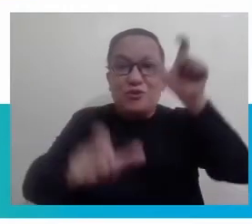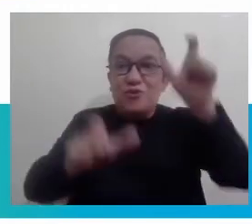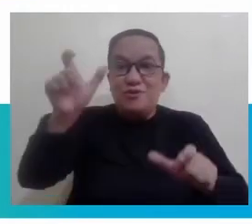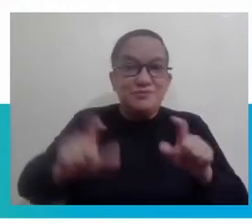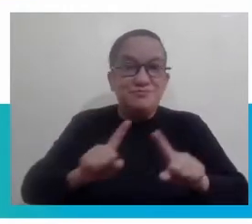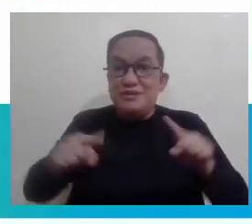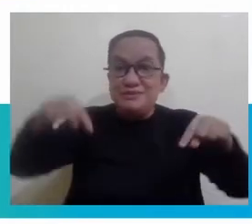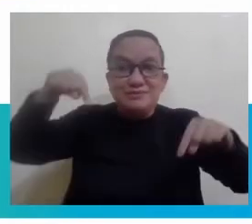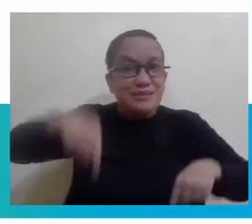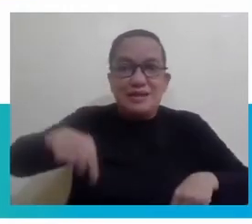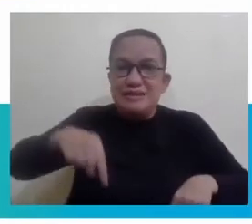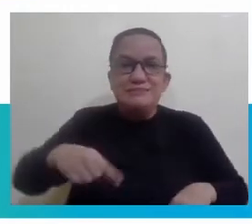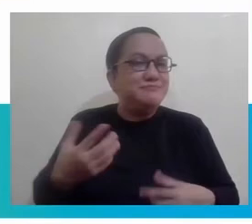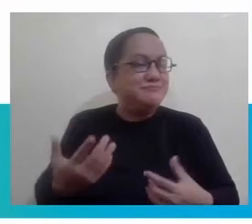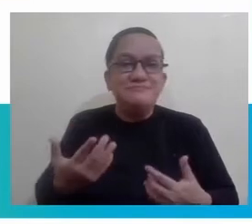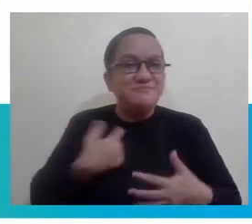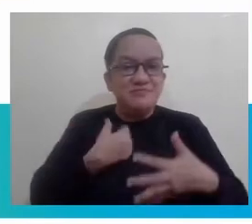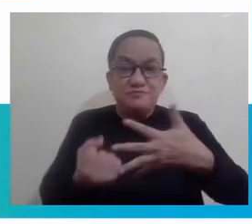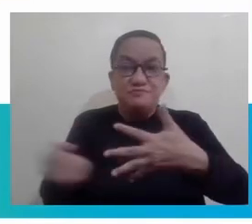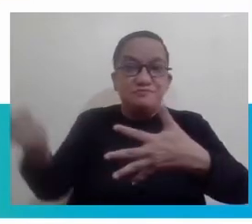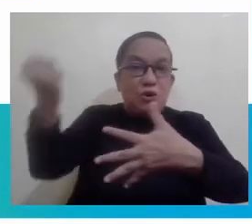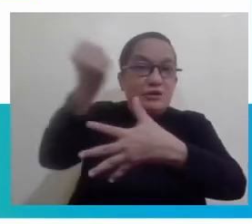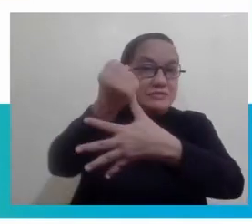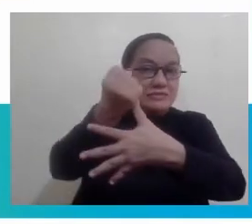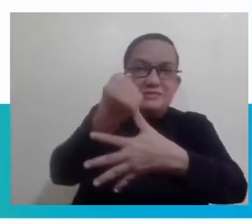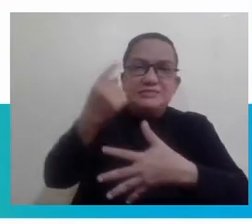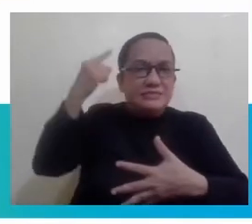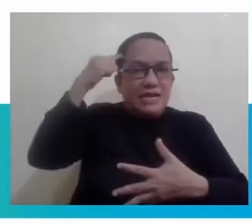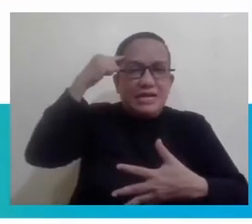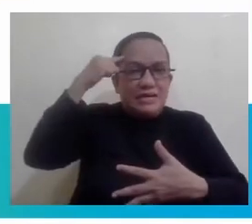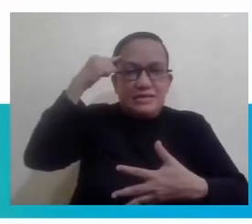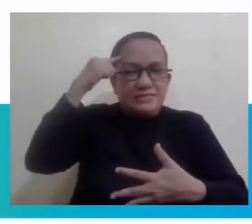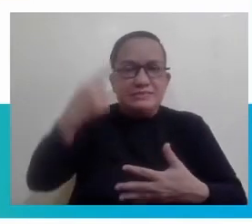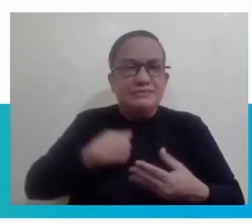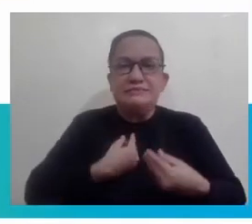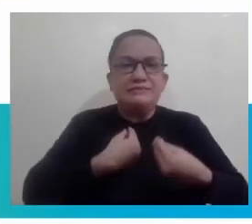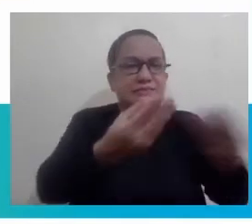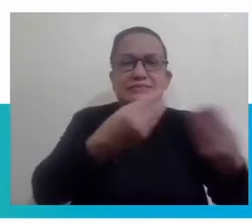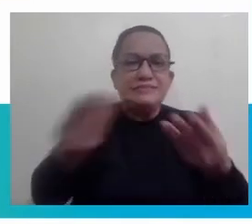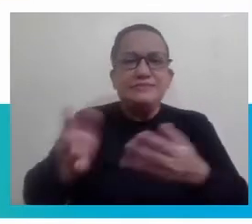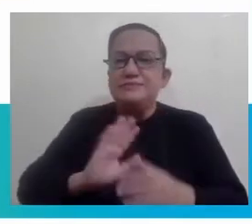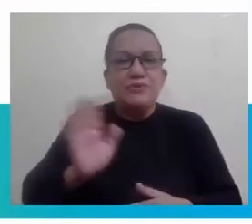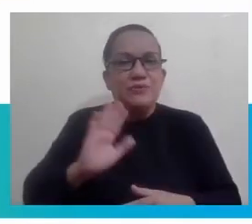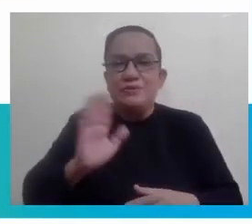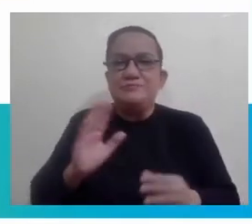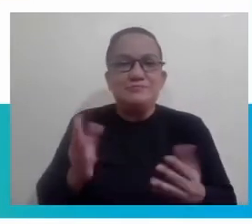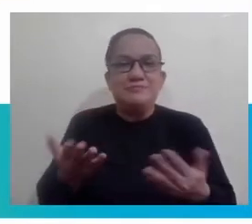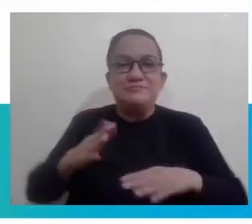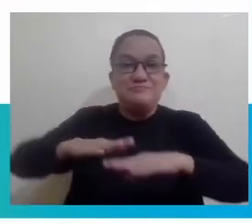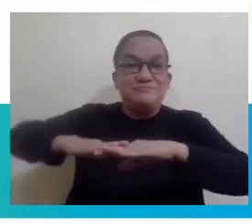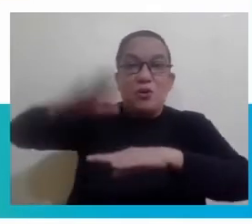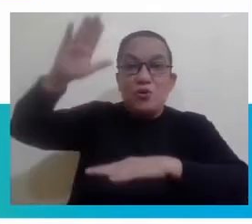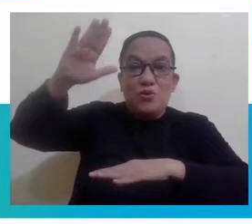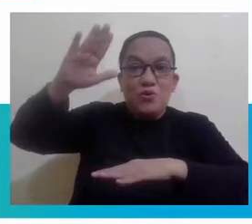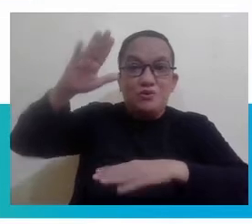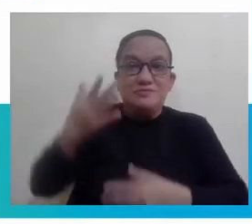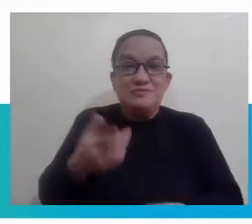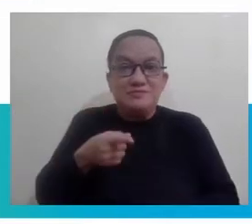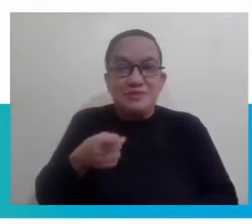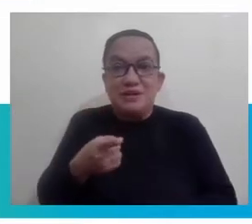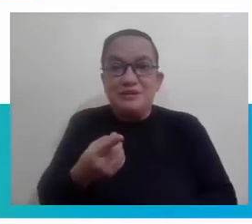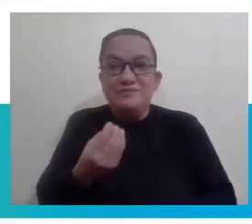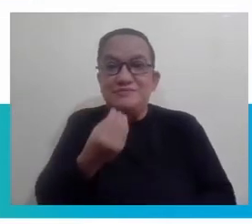can move from feeding to nourishing, and we can look at aquatic foods as being a